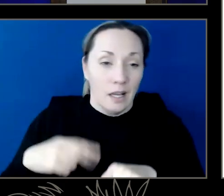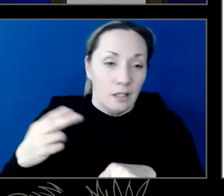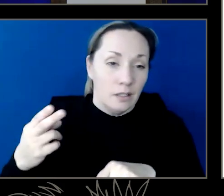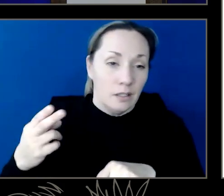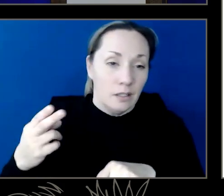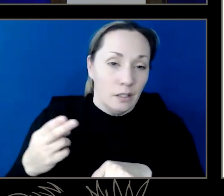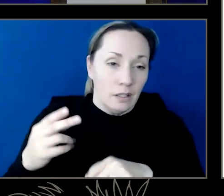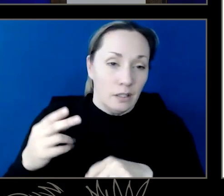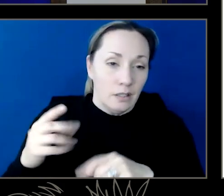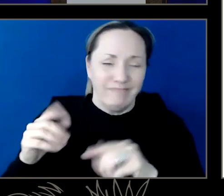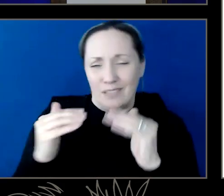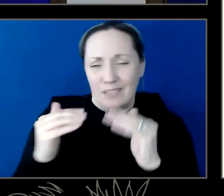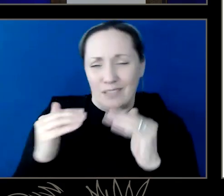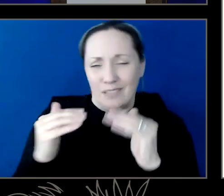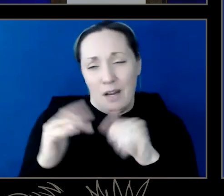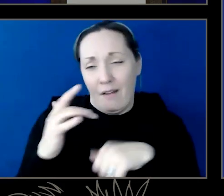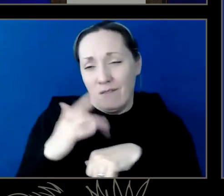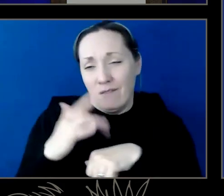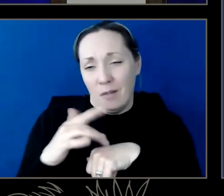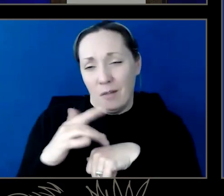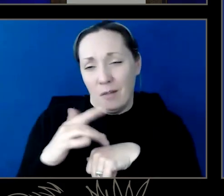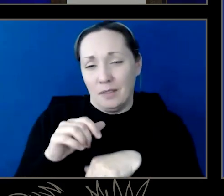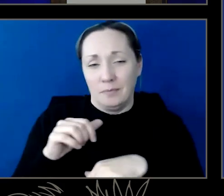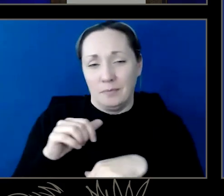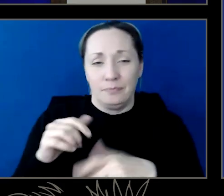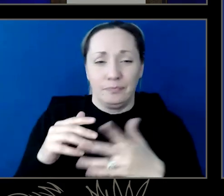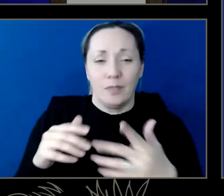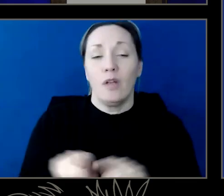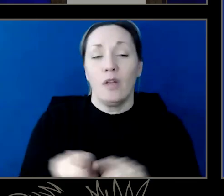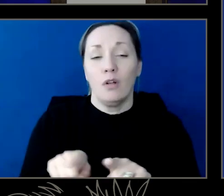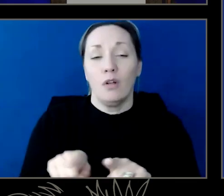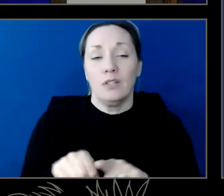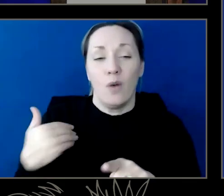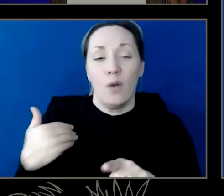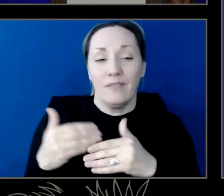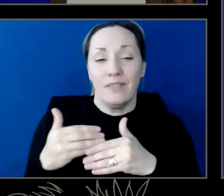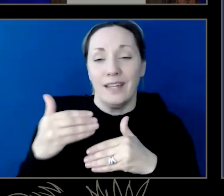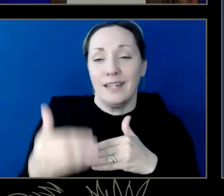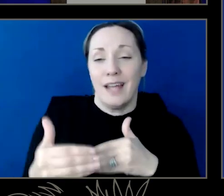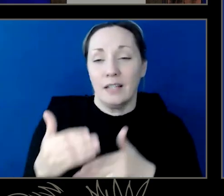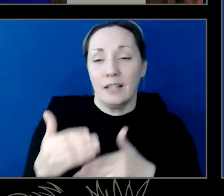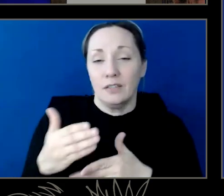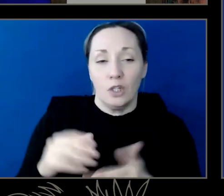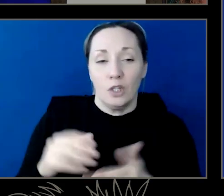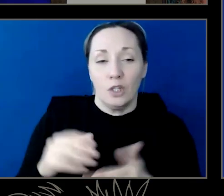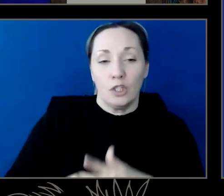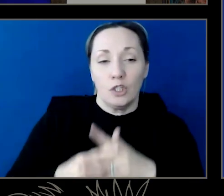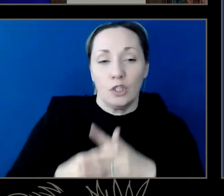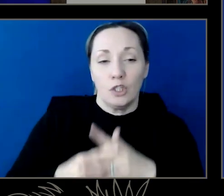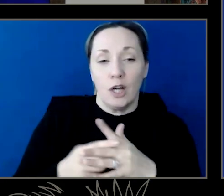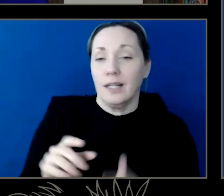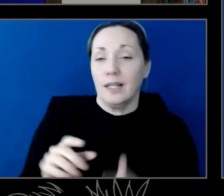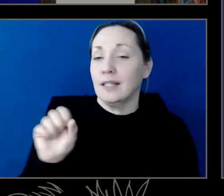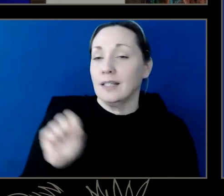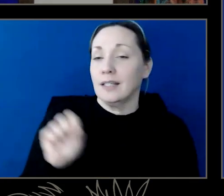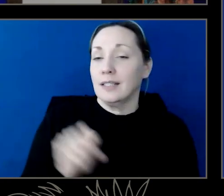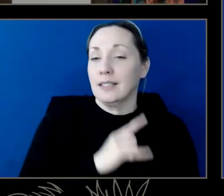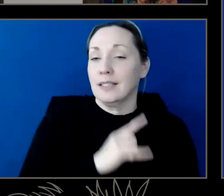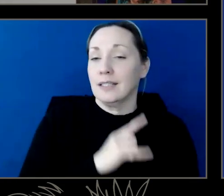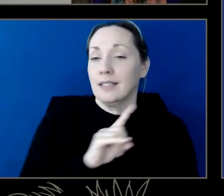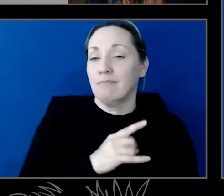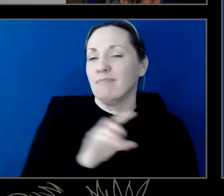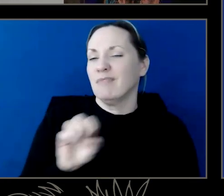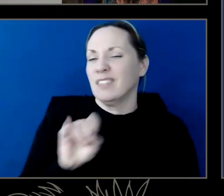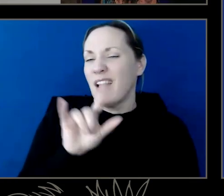but for actual production, not yet. We also have the next feature, which is starting style. So starting style is specifically for when you